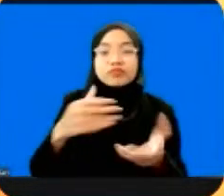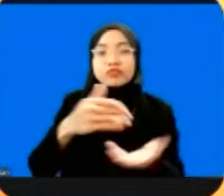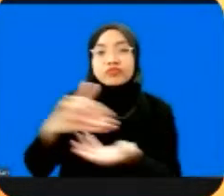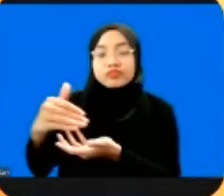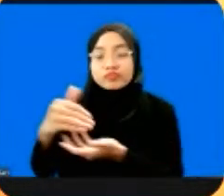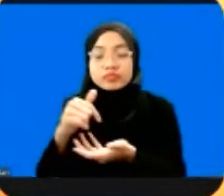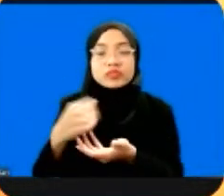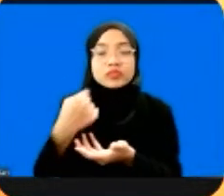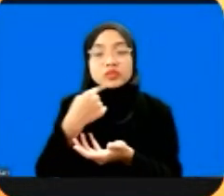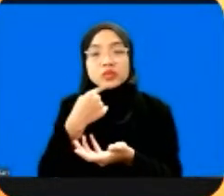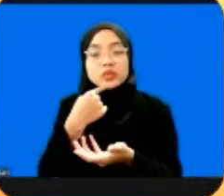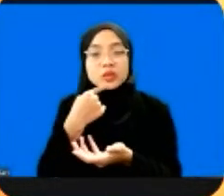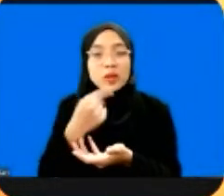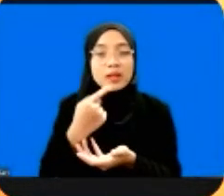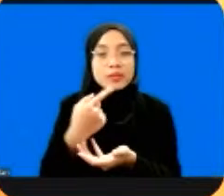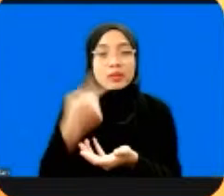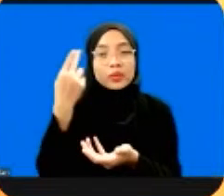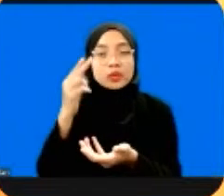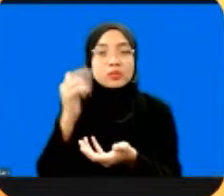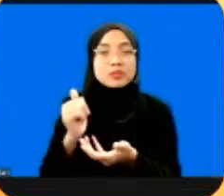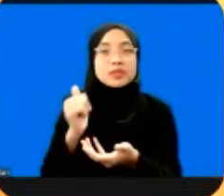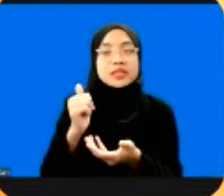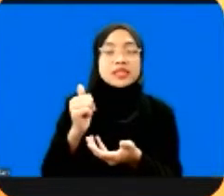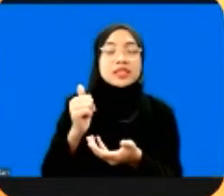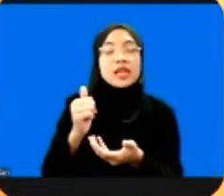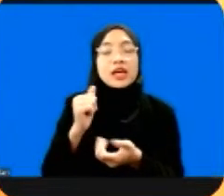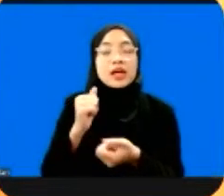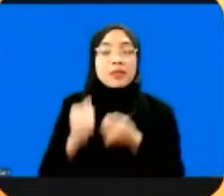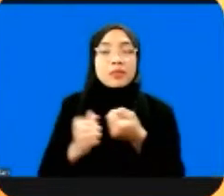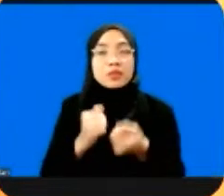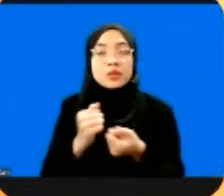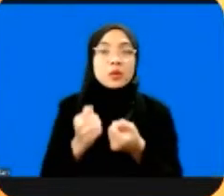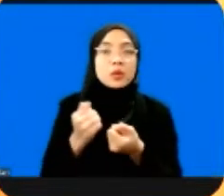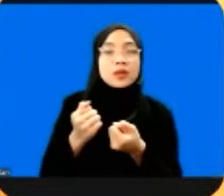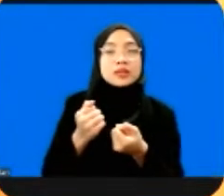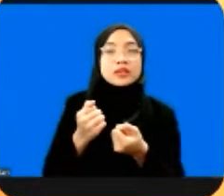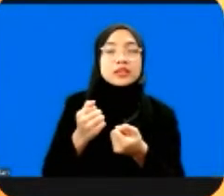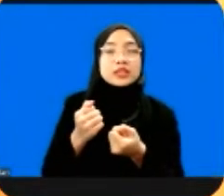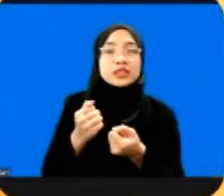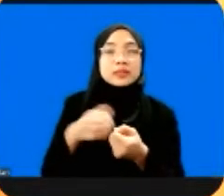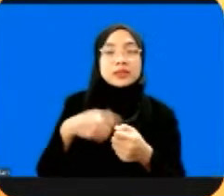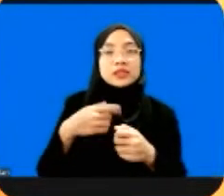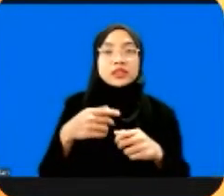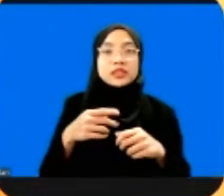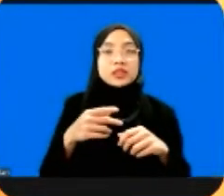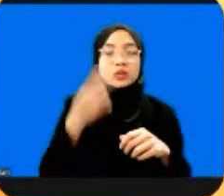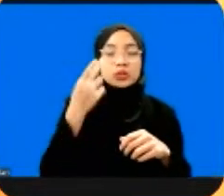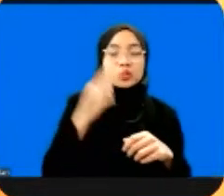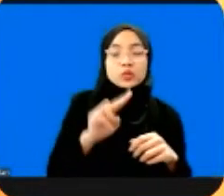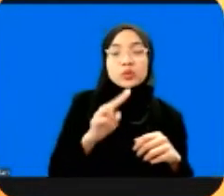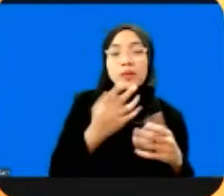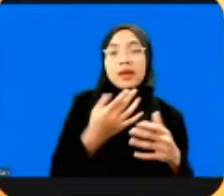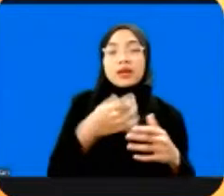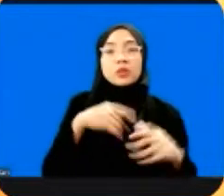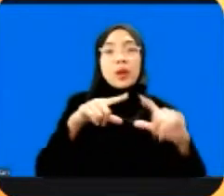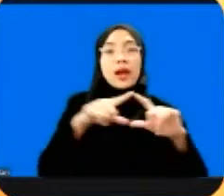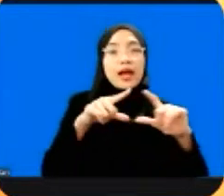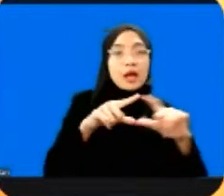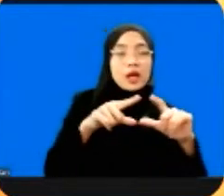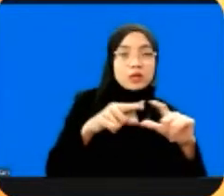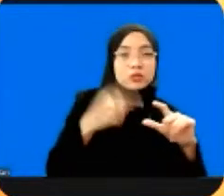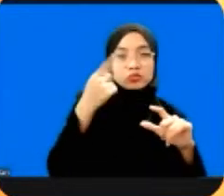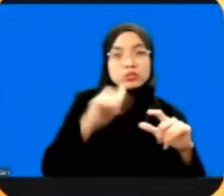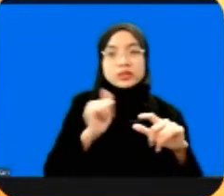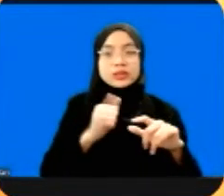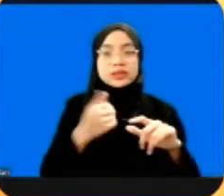hoax debunking tools. So we know that a lot of debunking tools has been developed, and so we try